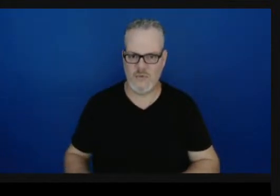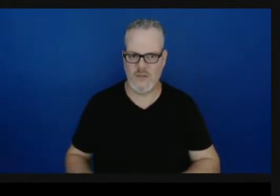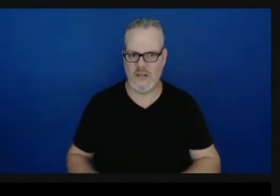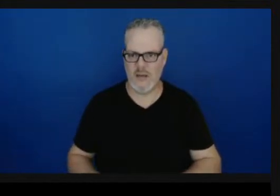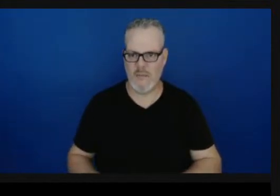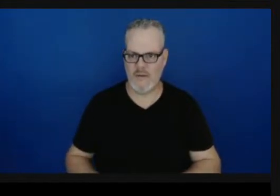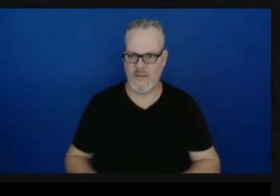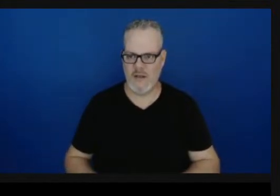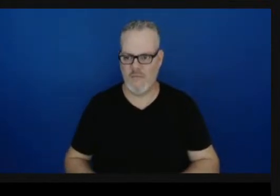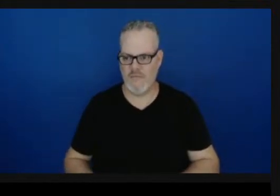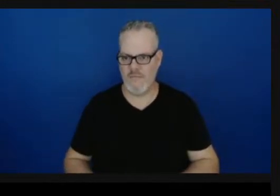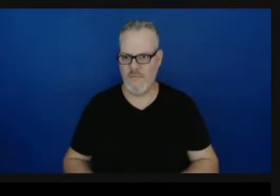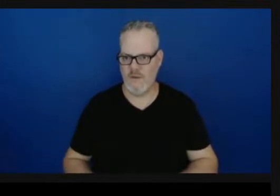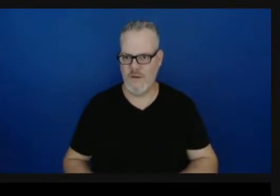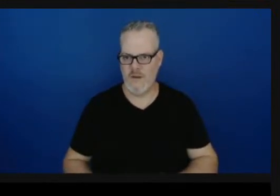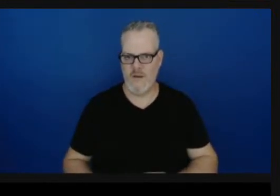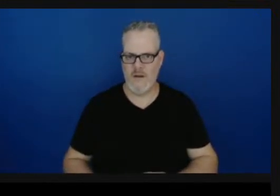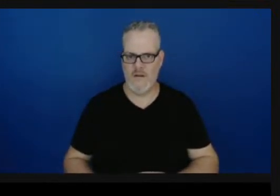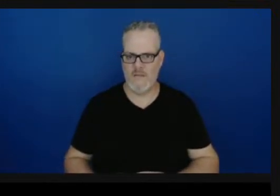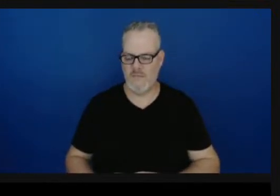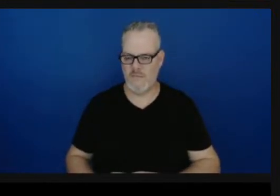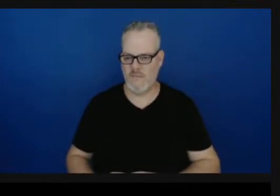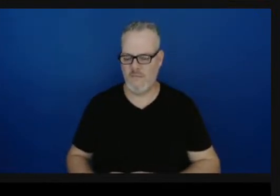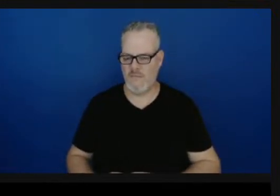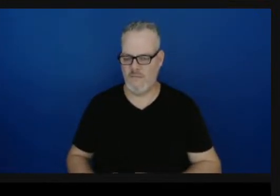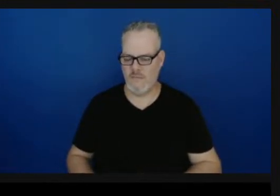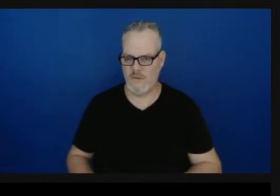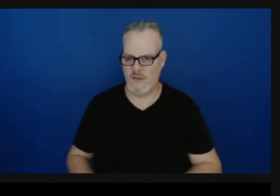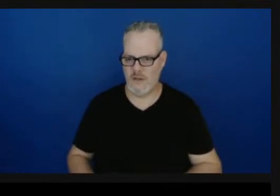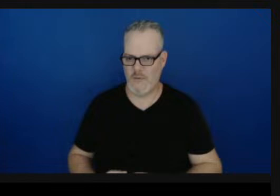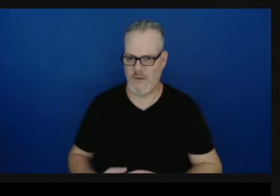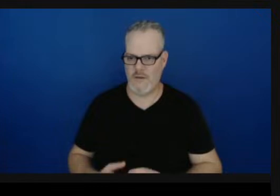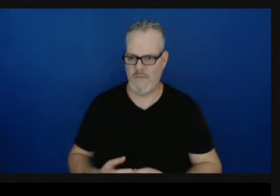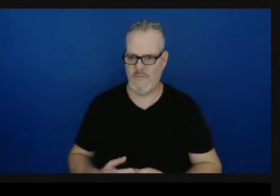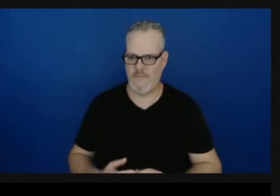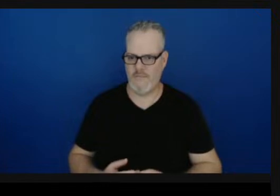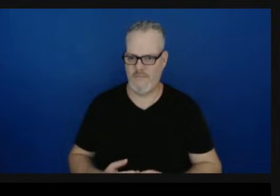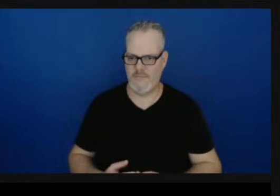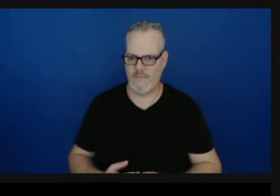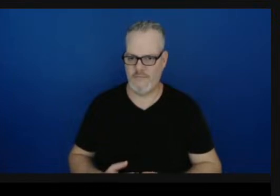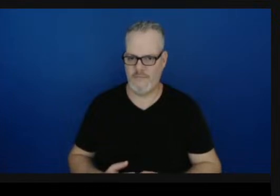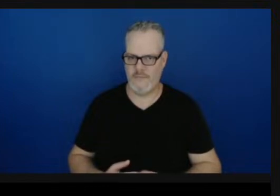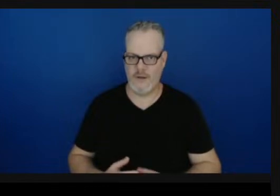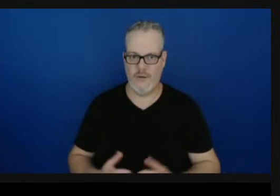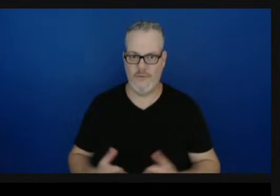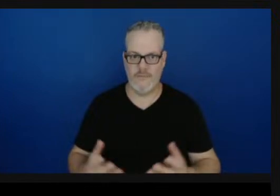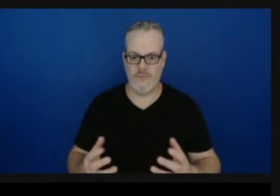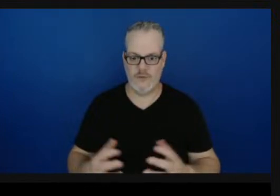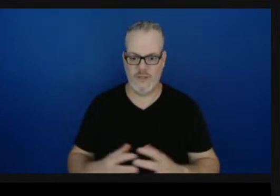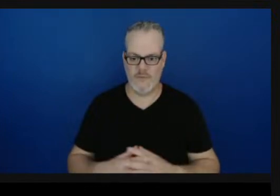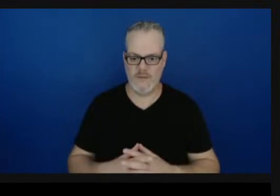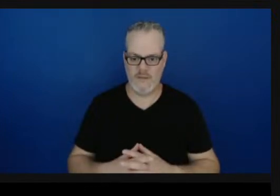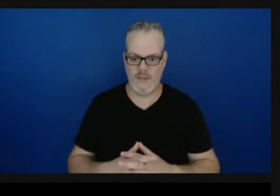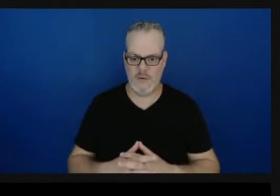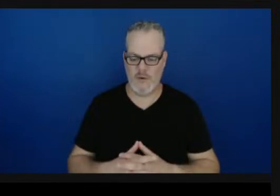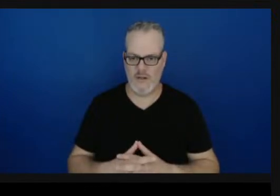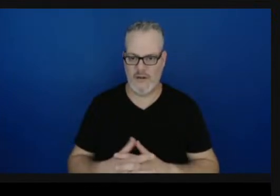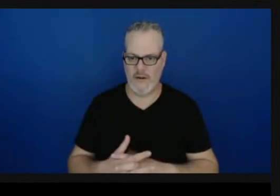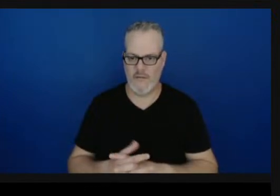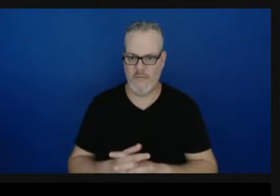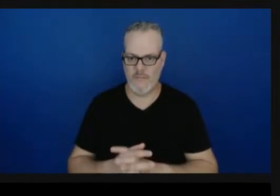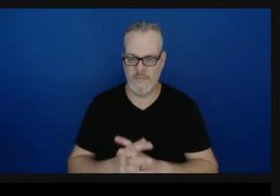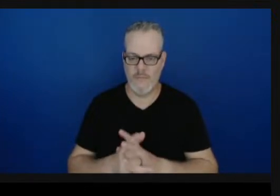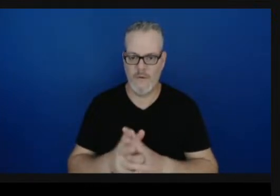using both May and yesterday, the two before and after here. So you can see there the progression from